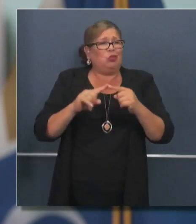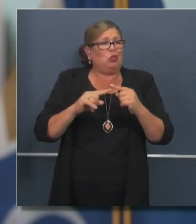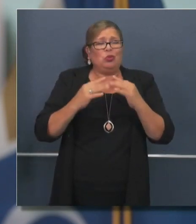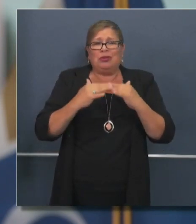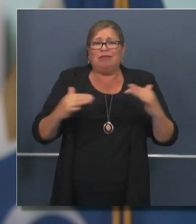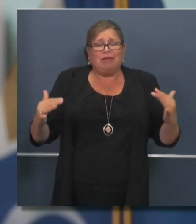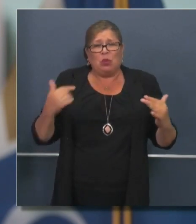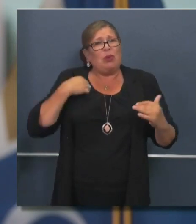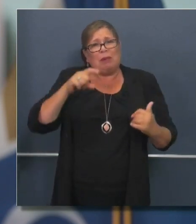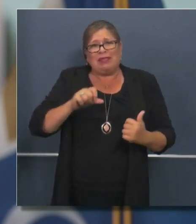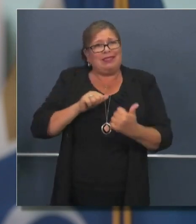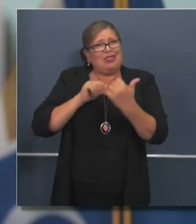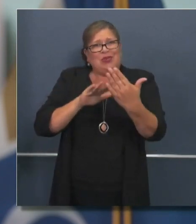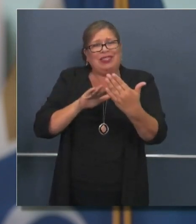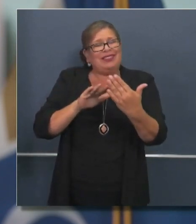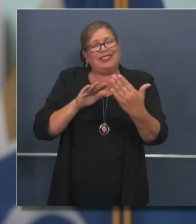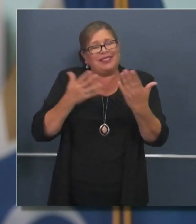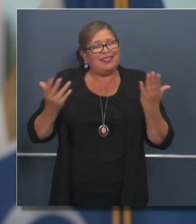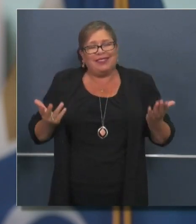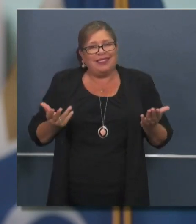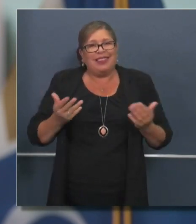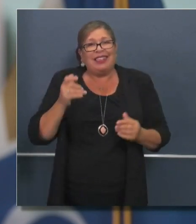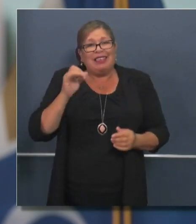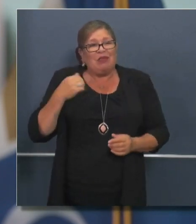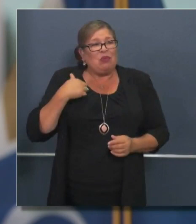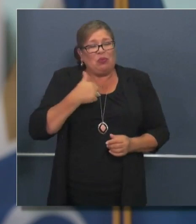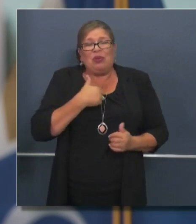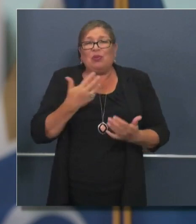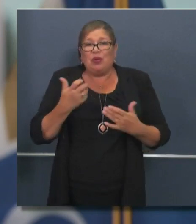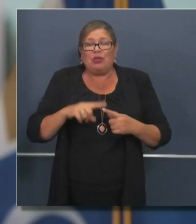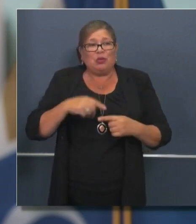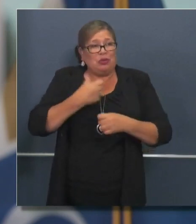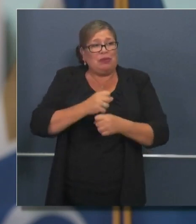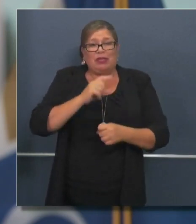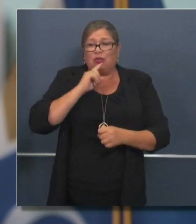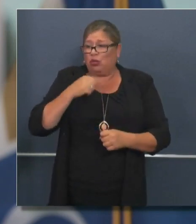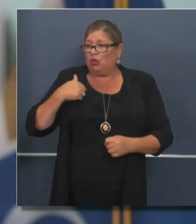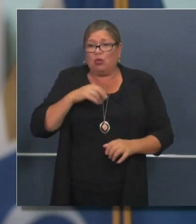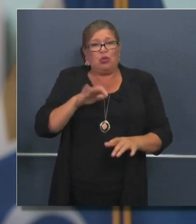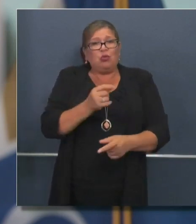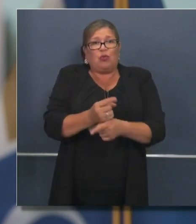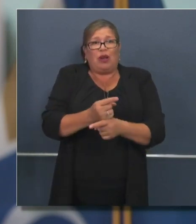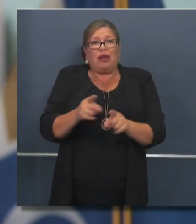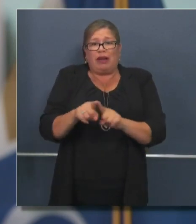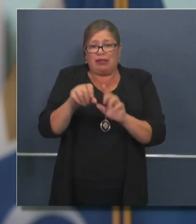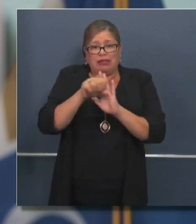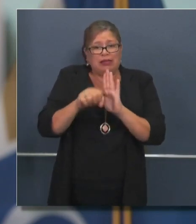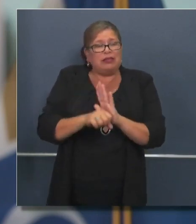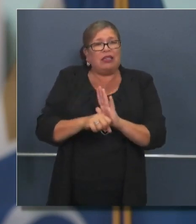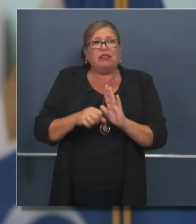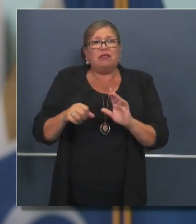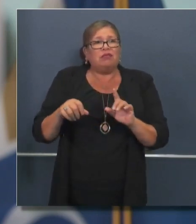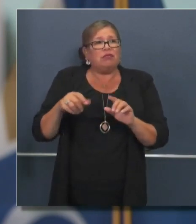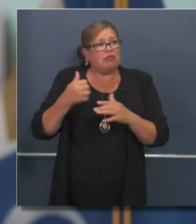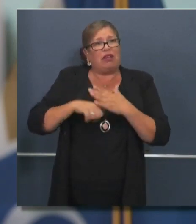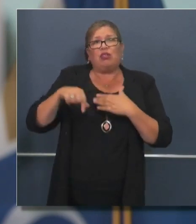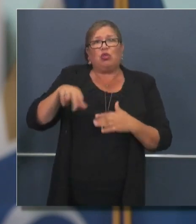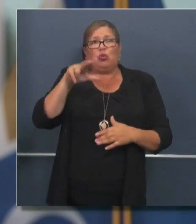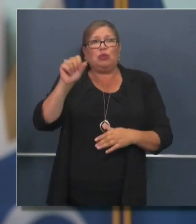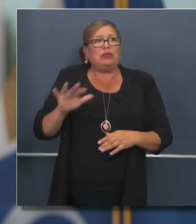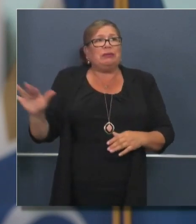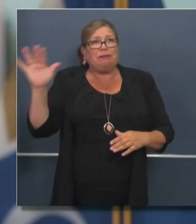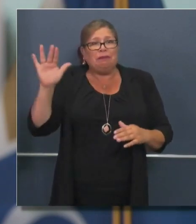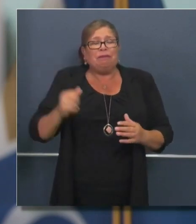addressed if we are to do justice as a state and as a nation. So